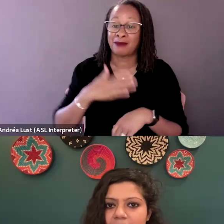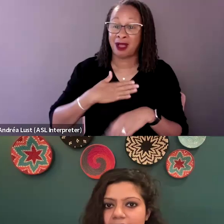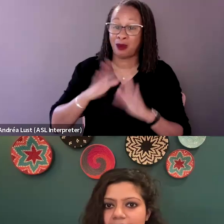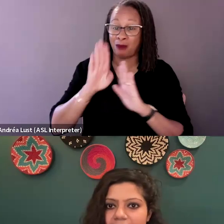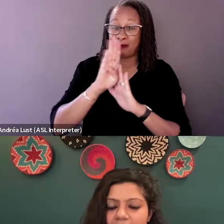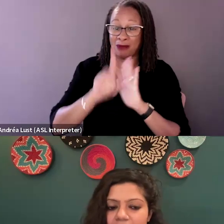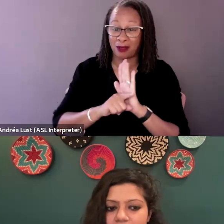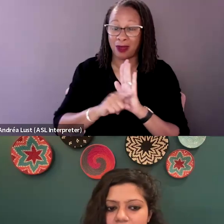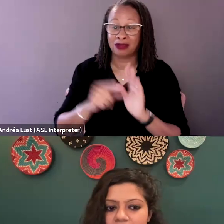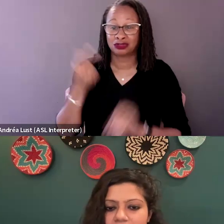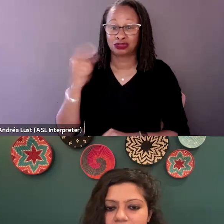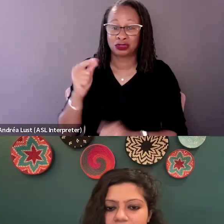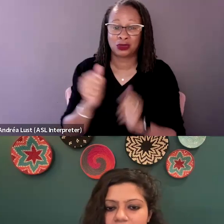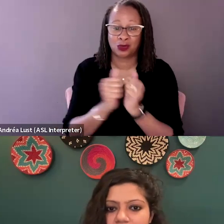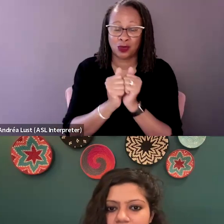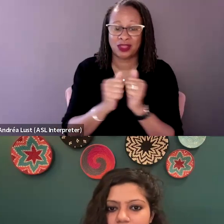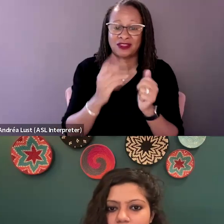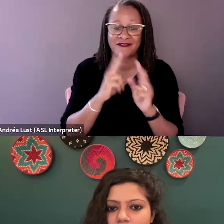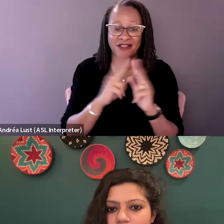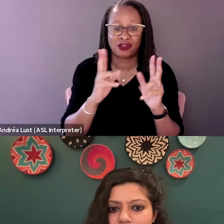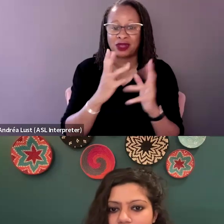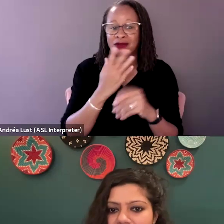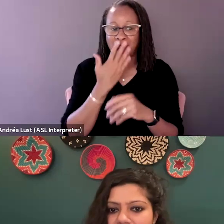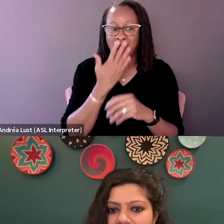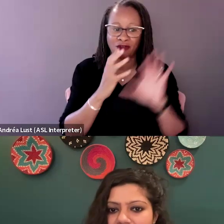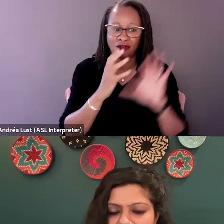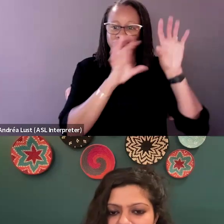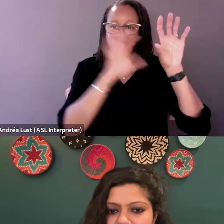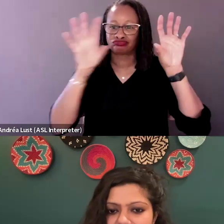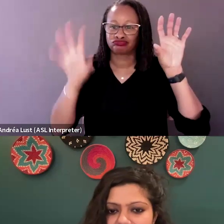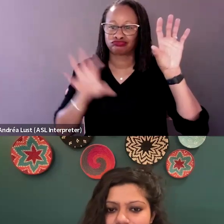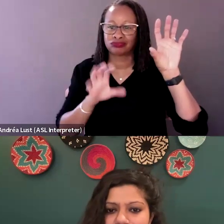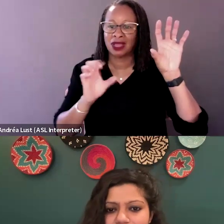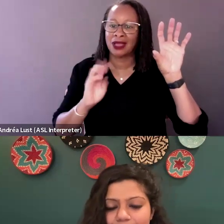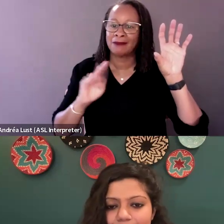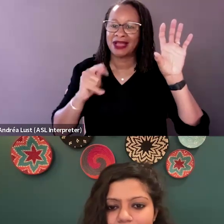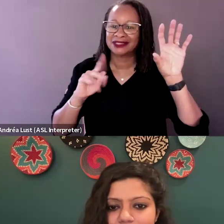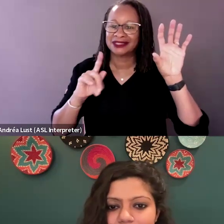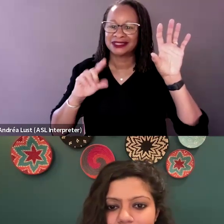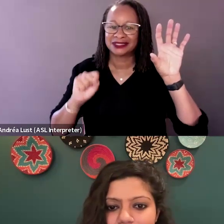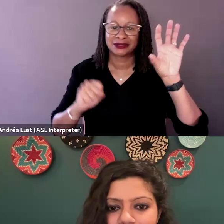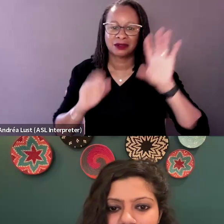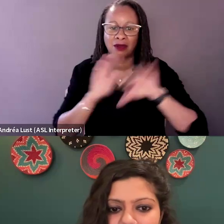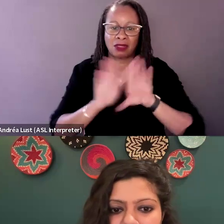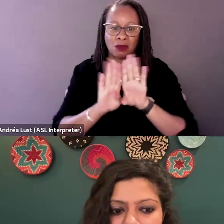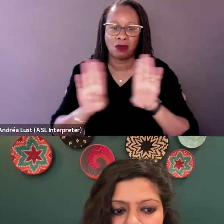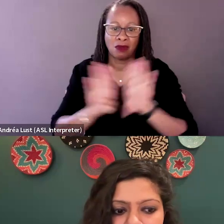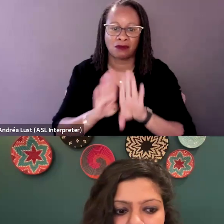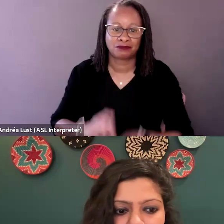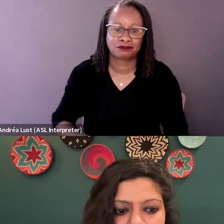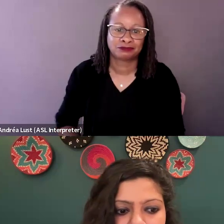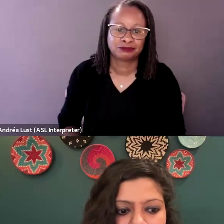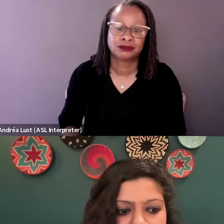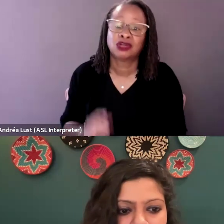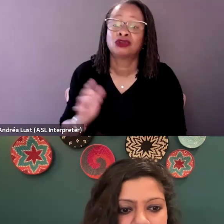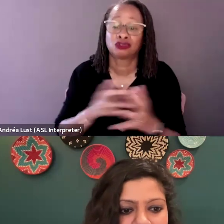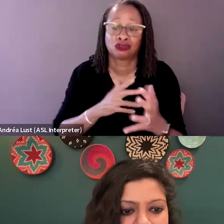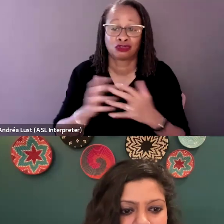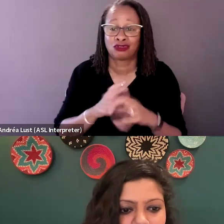creative documentaries. While this term I feel is more familiar, maybe amongst independent documentary filmmakers